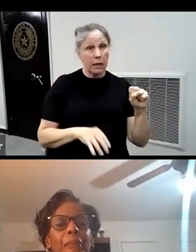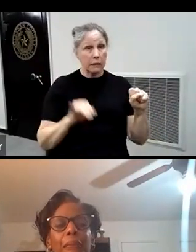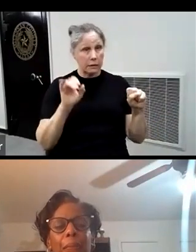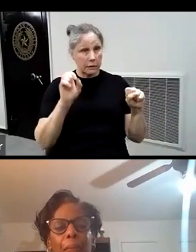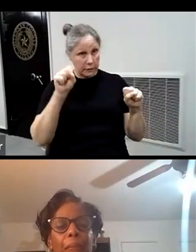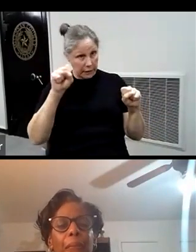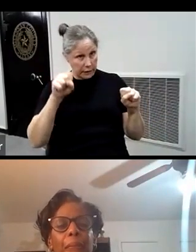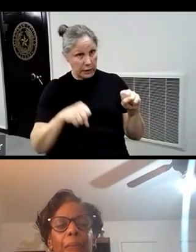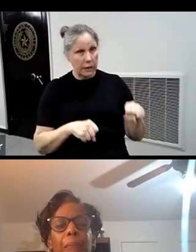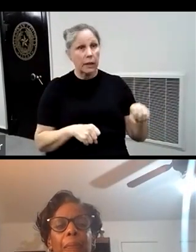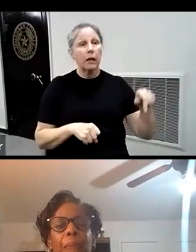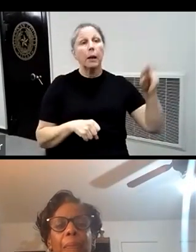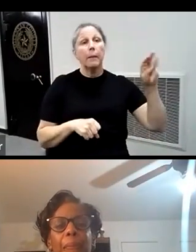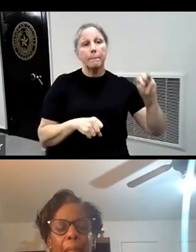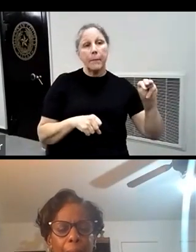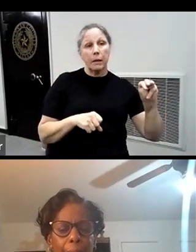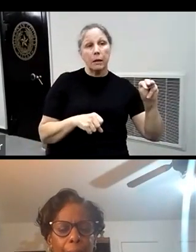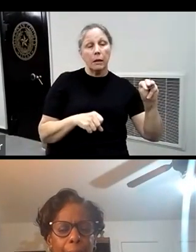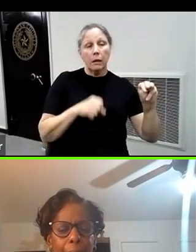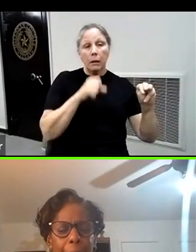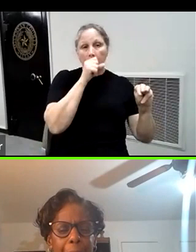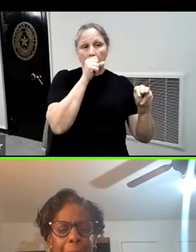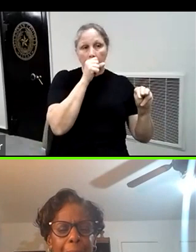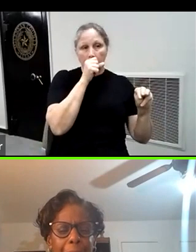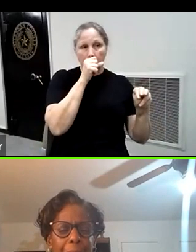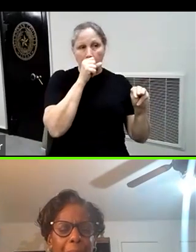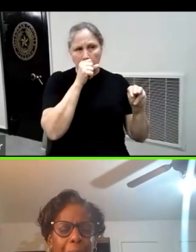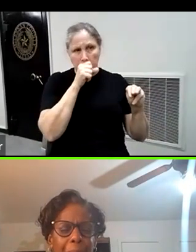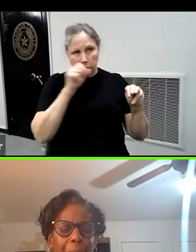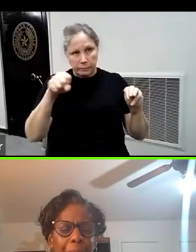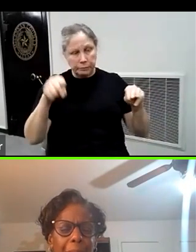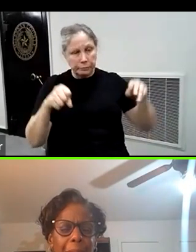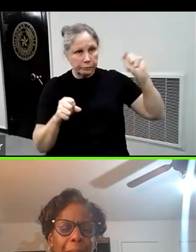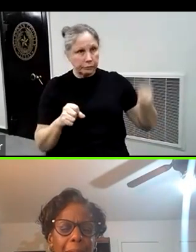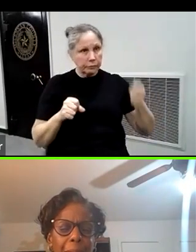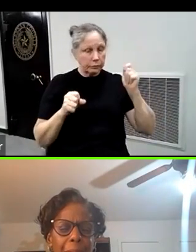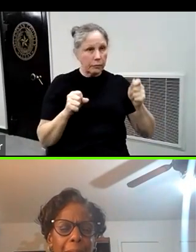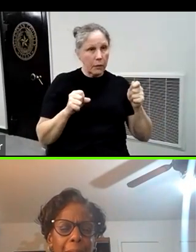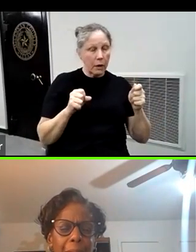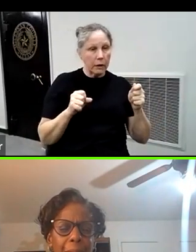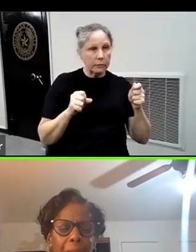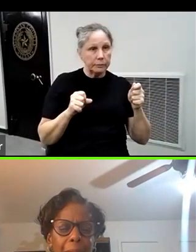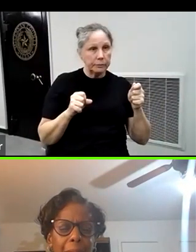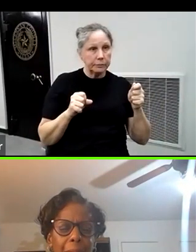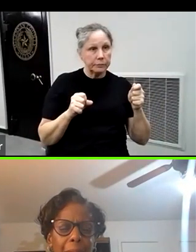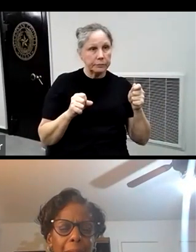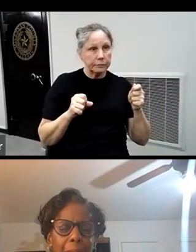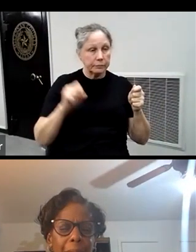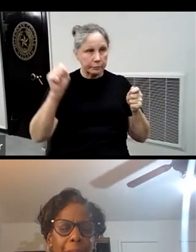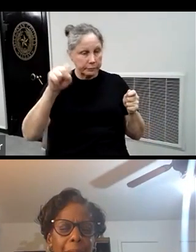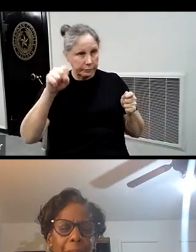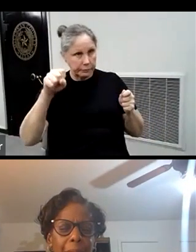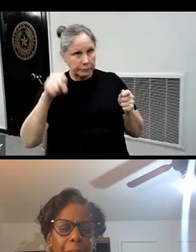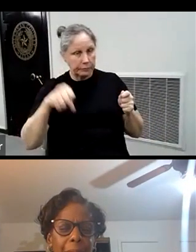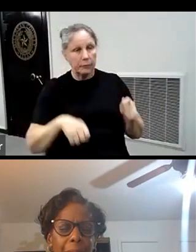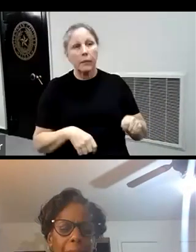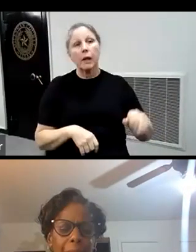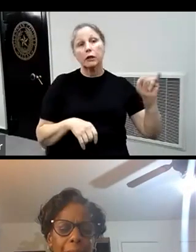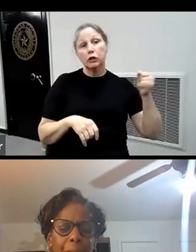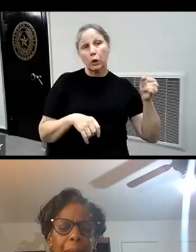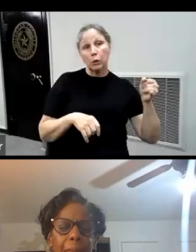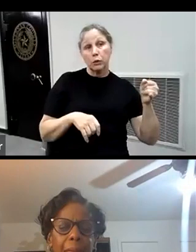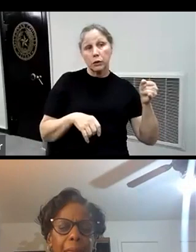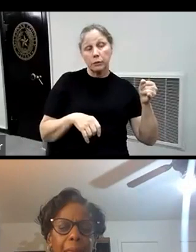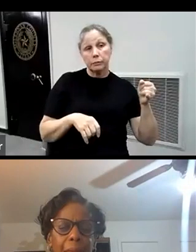Aye. Commissioner Miller, Aye. Judge Dalton, Aye. Commissioner